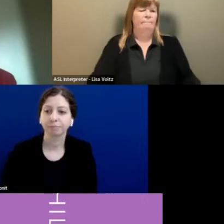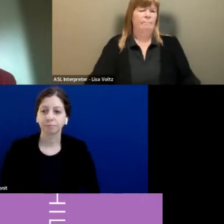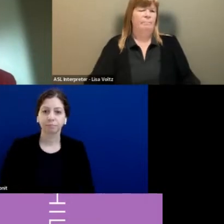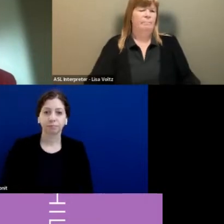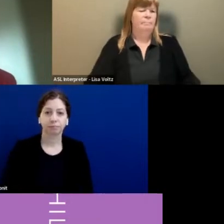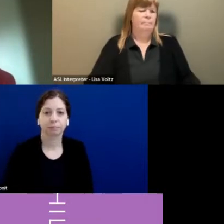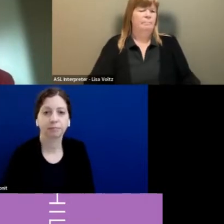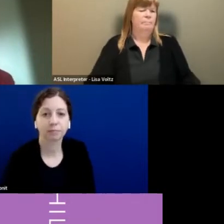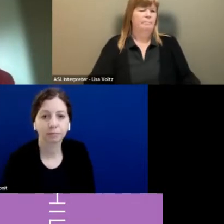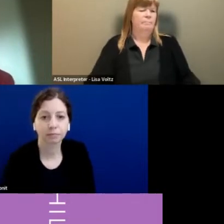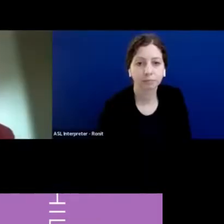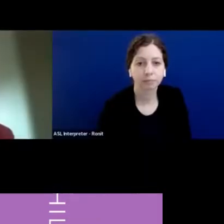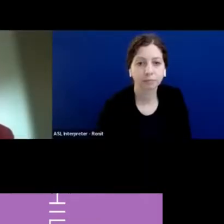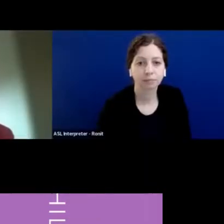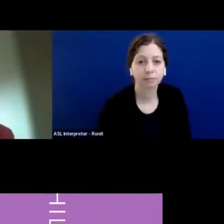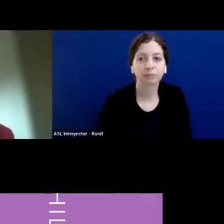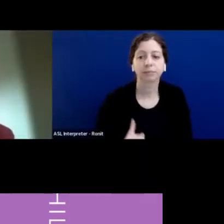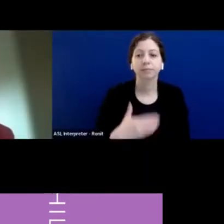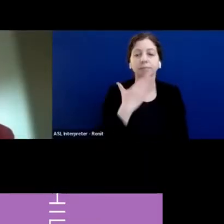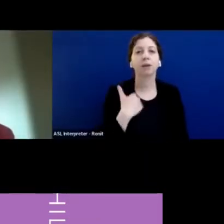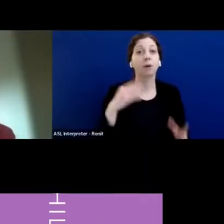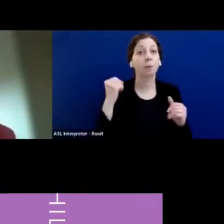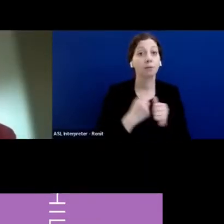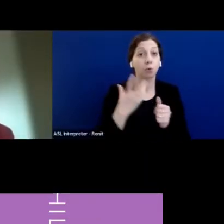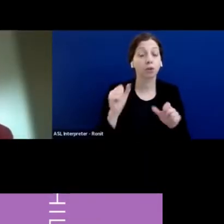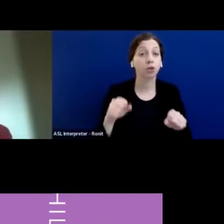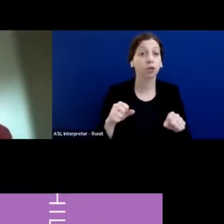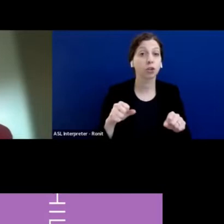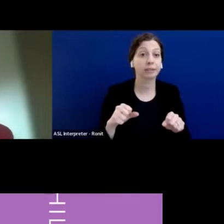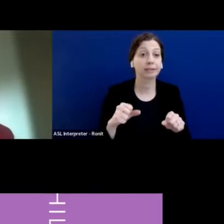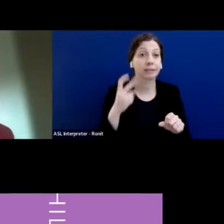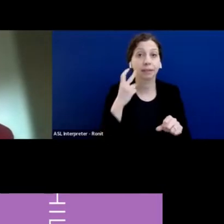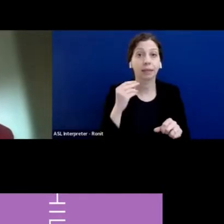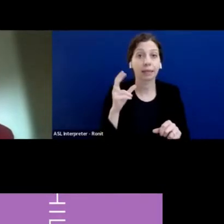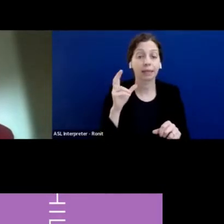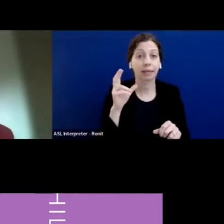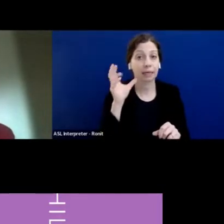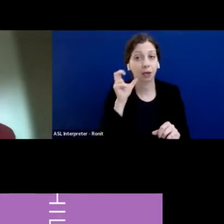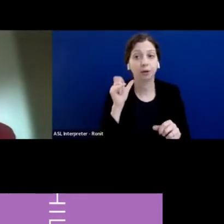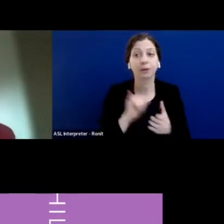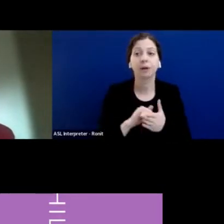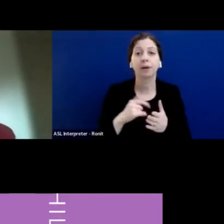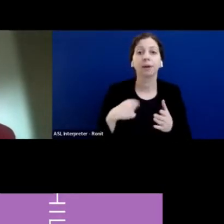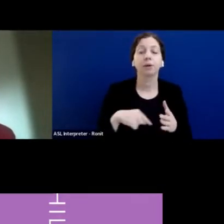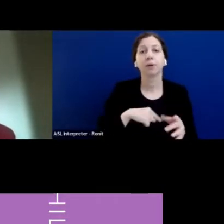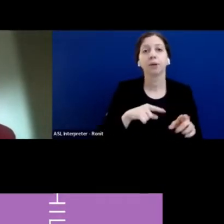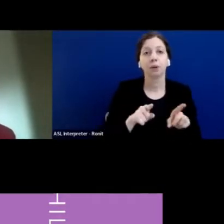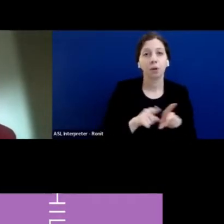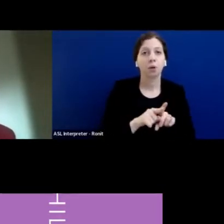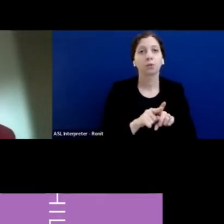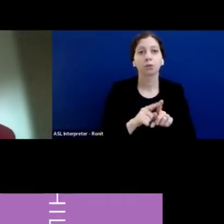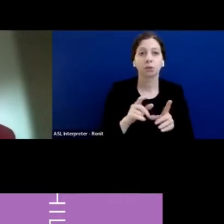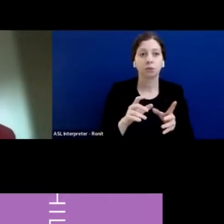Thank you all. I hope everyone was able to see and hear that. But, I think that we also heard a lot about how are we working